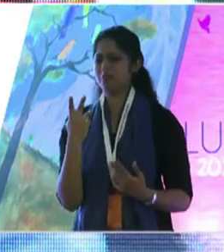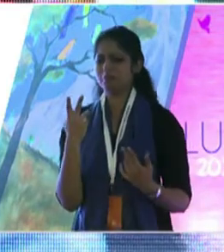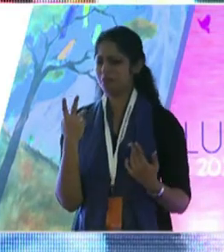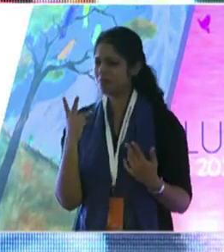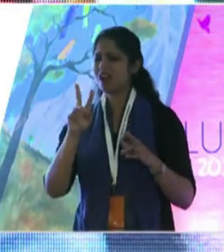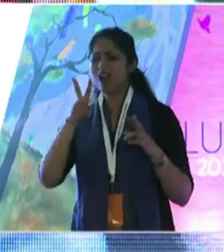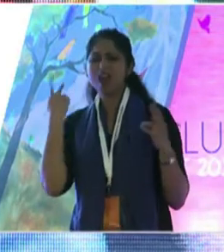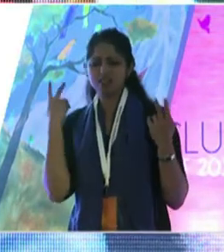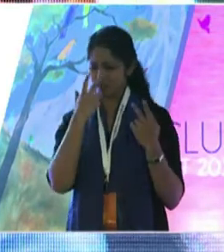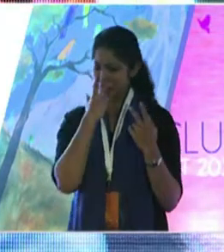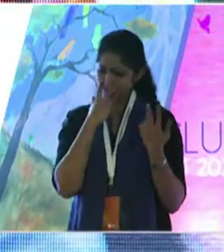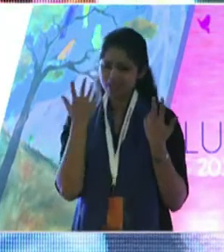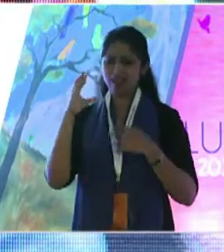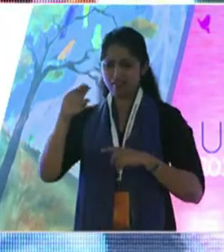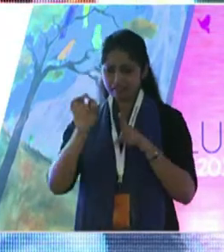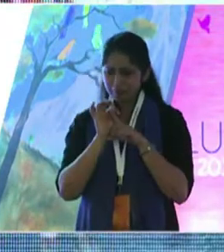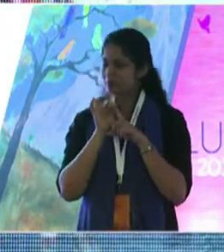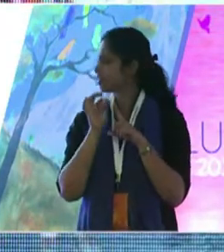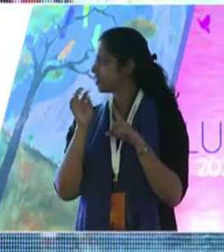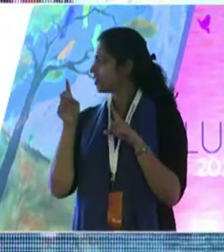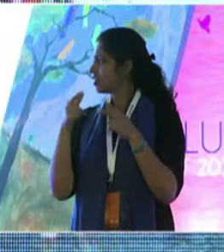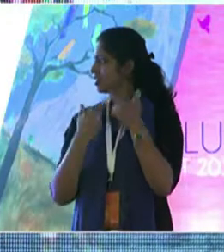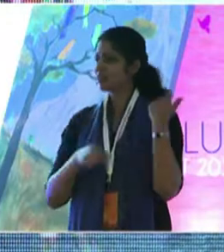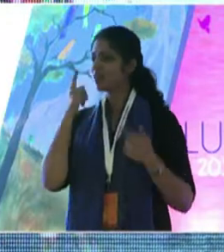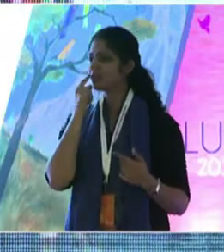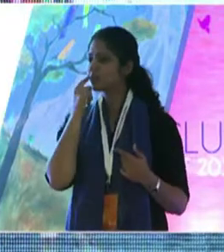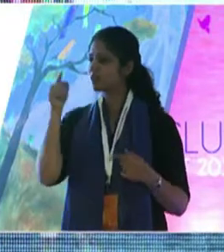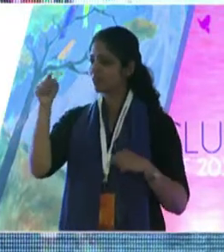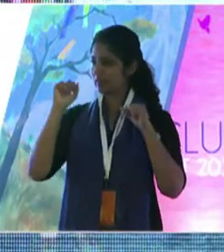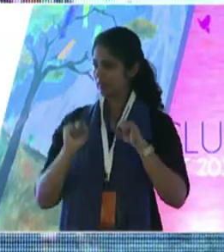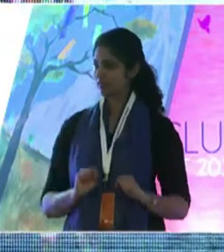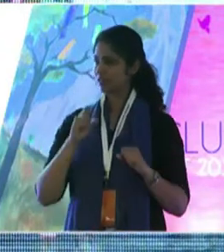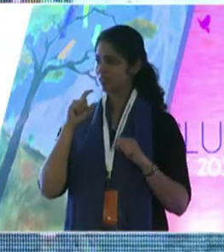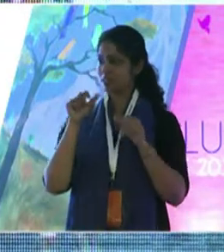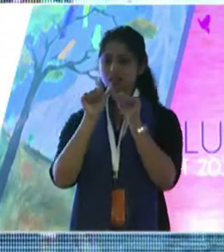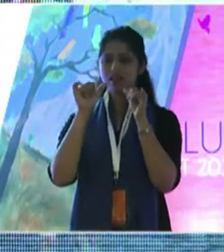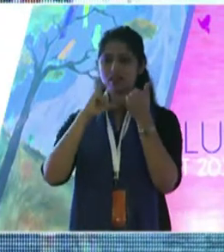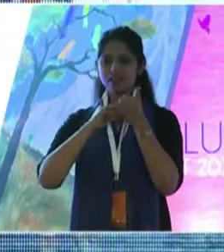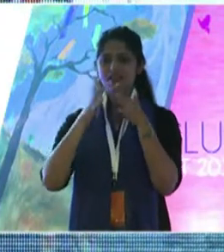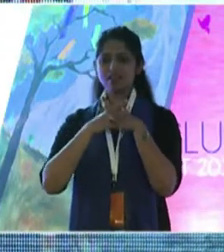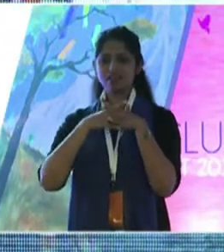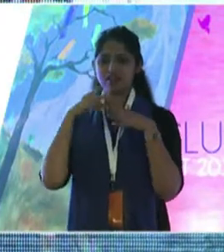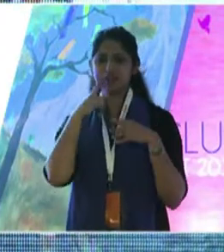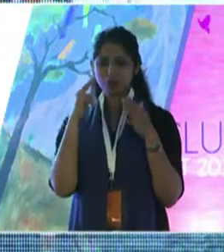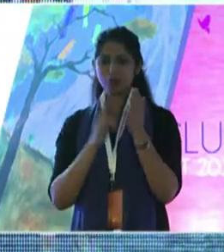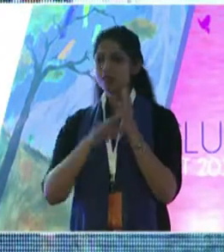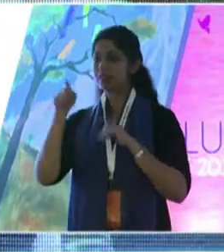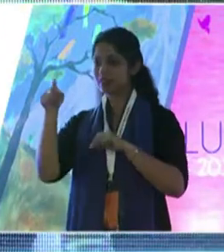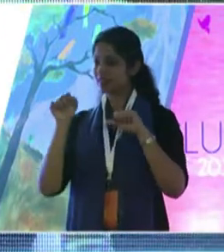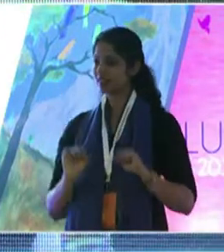form or the other. There is this wonderful young man, he is sitting here, Ashwin. There he